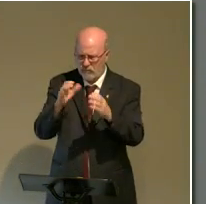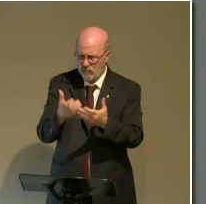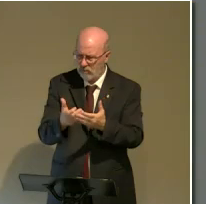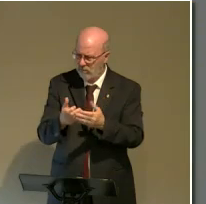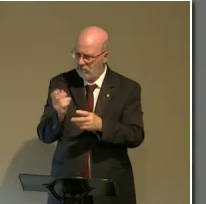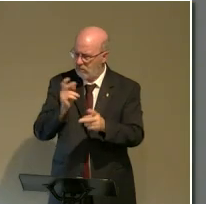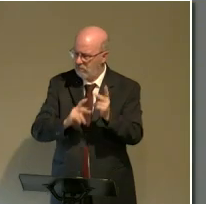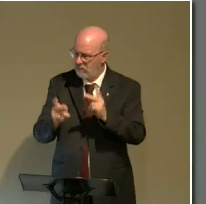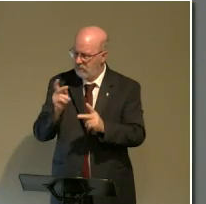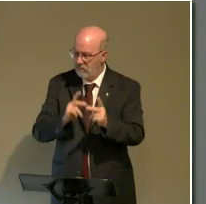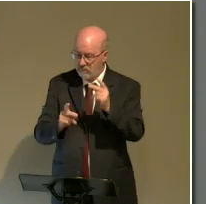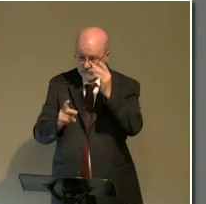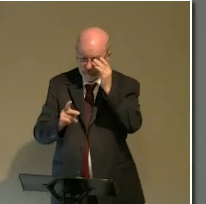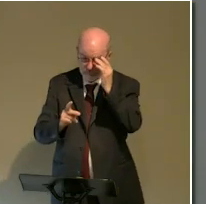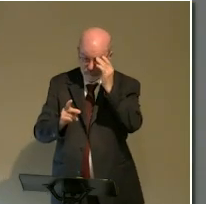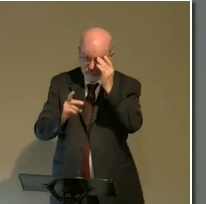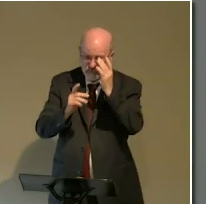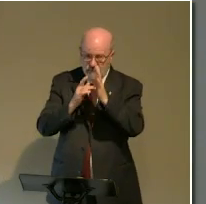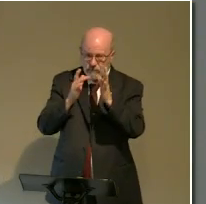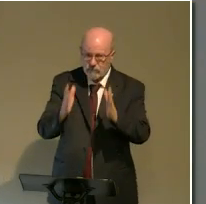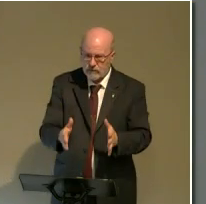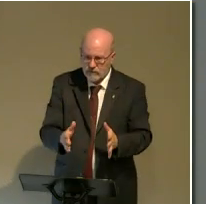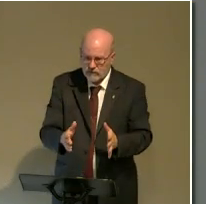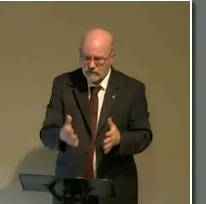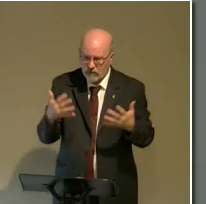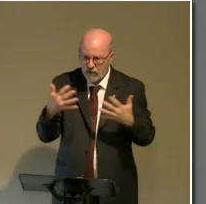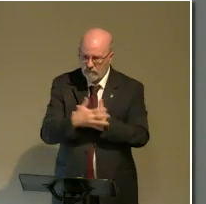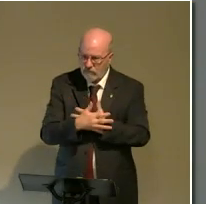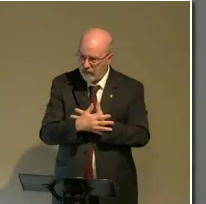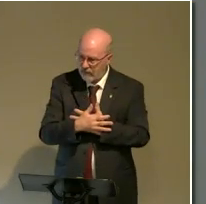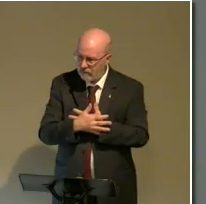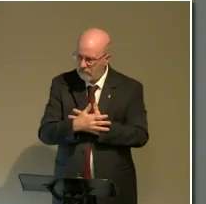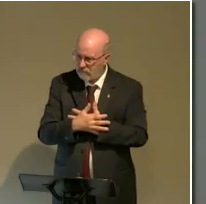people are, Christians are afraid to